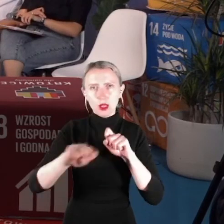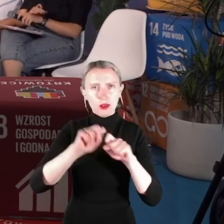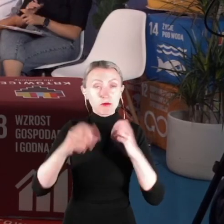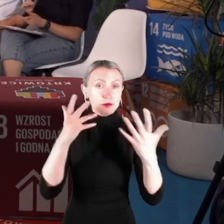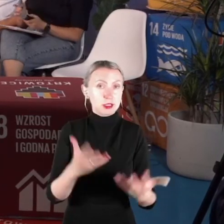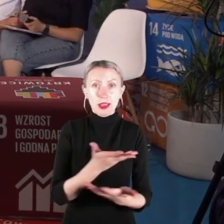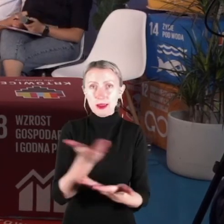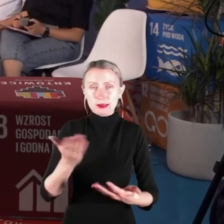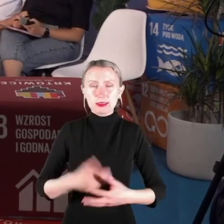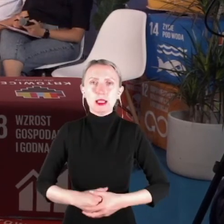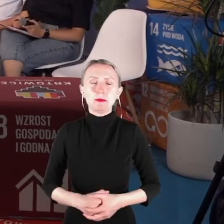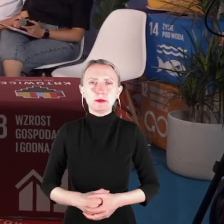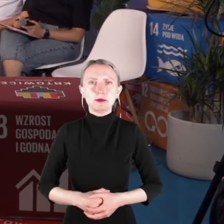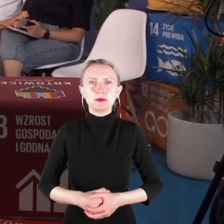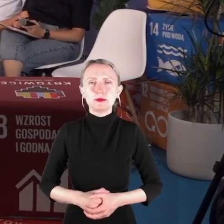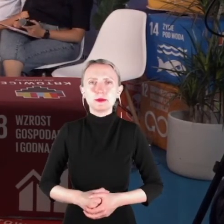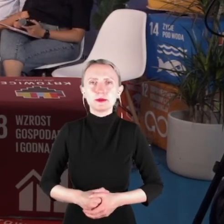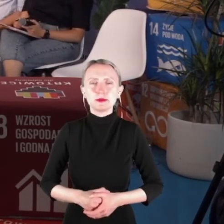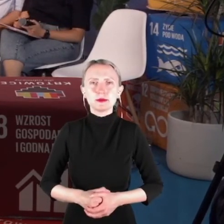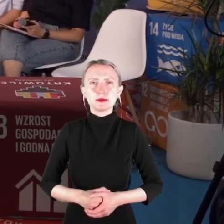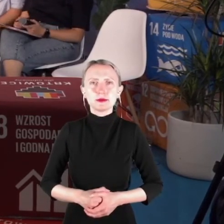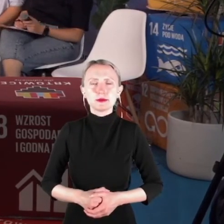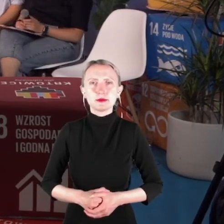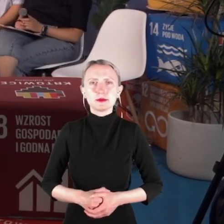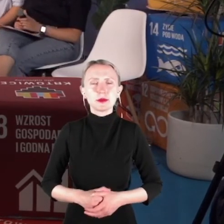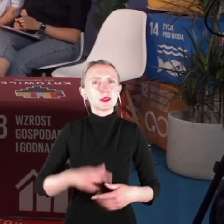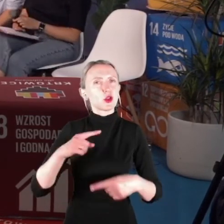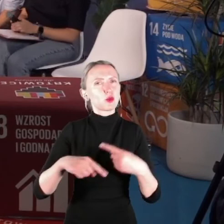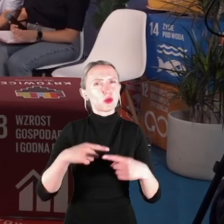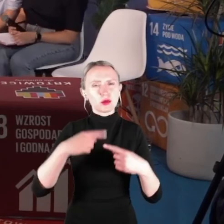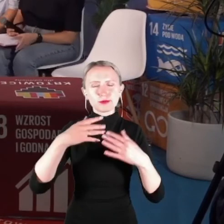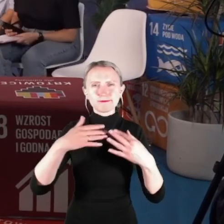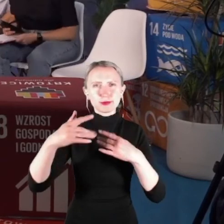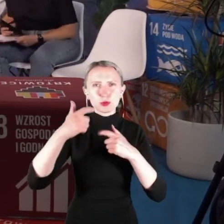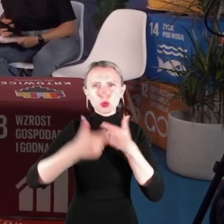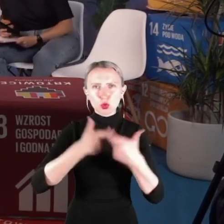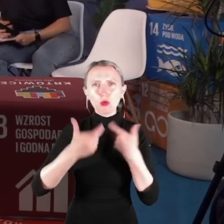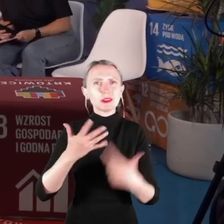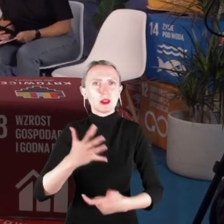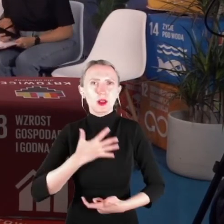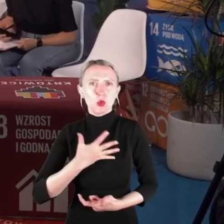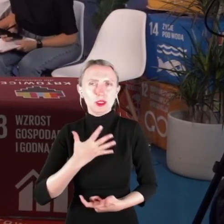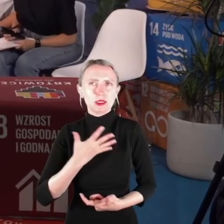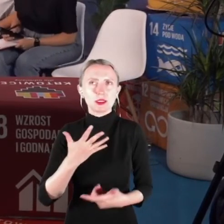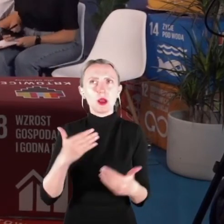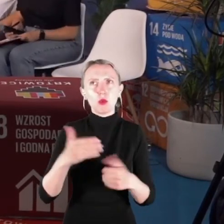and this process is quite intuitive, and you can go to the